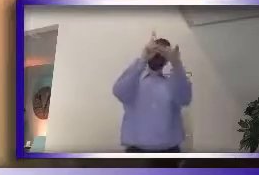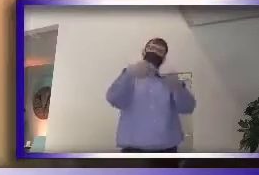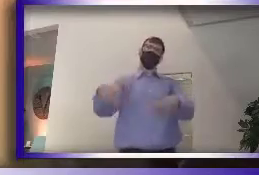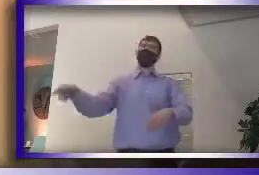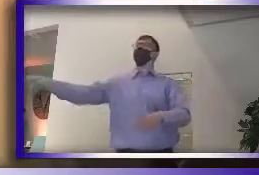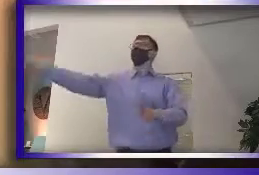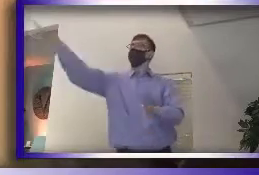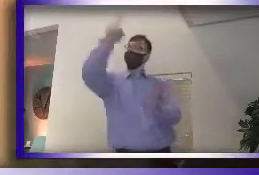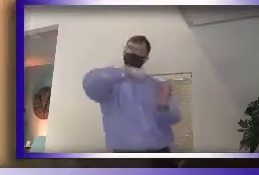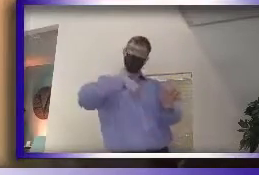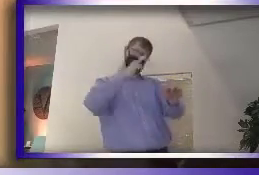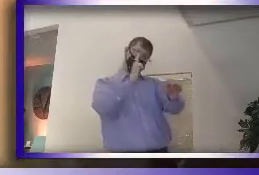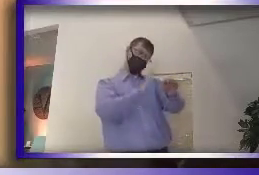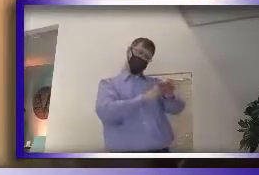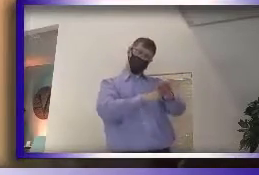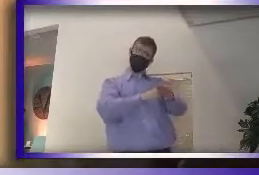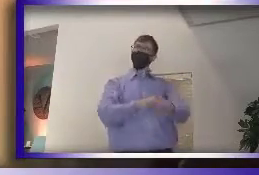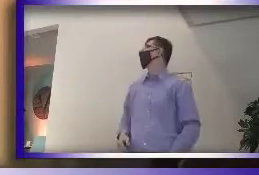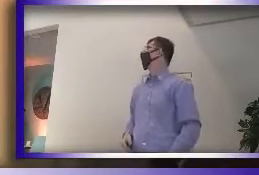all the names of God that you know.